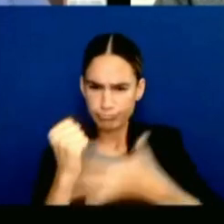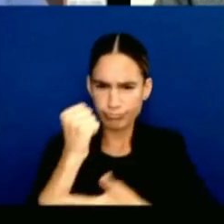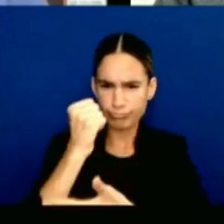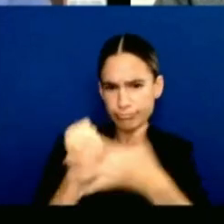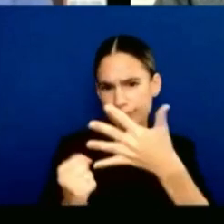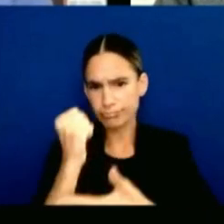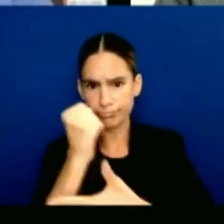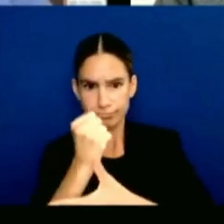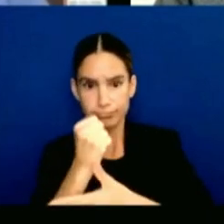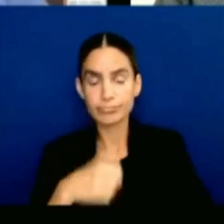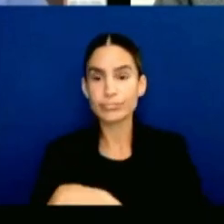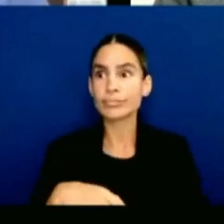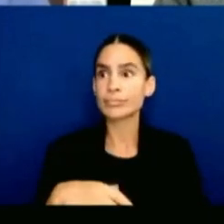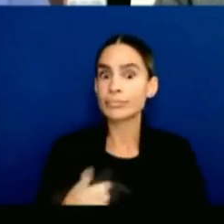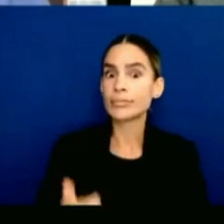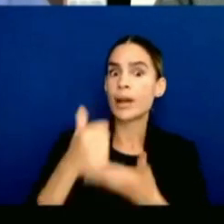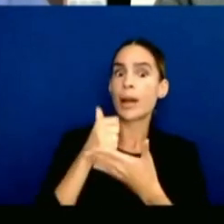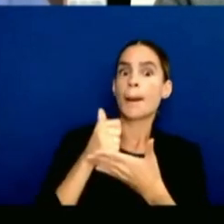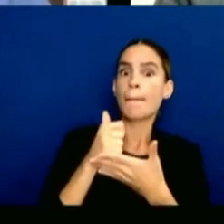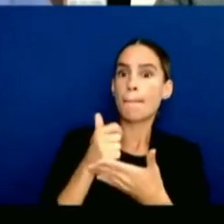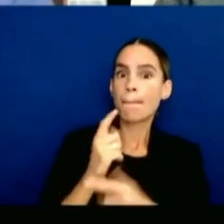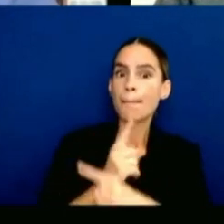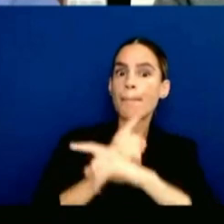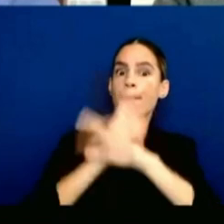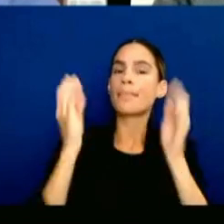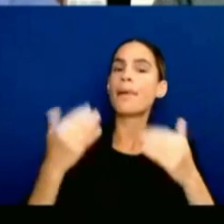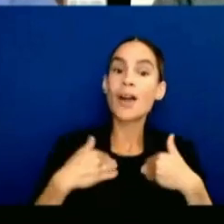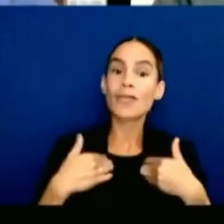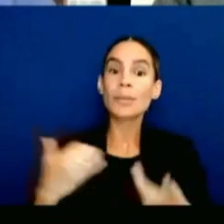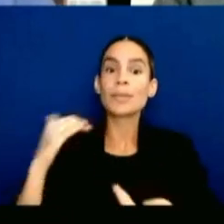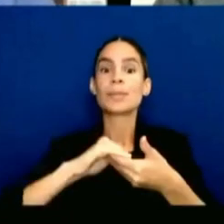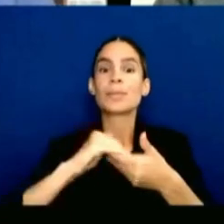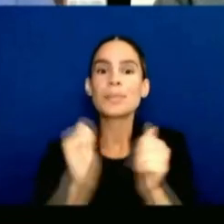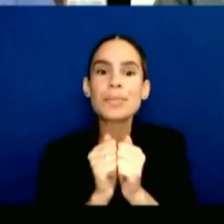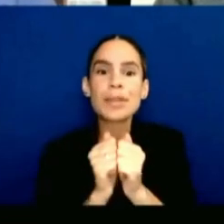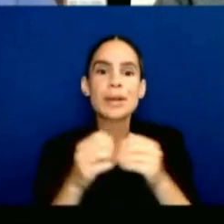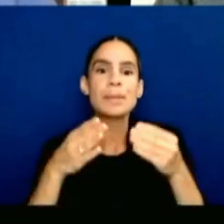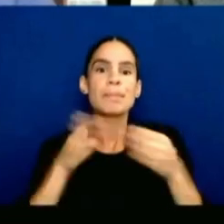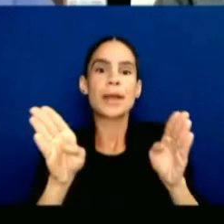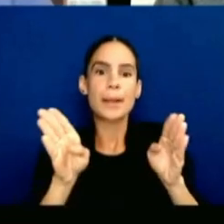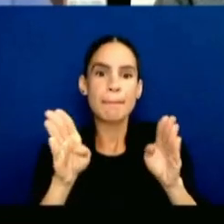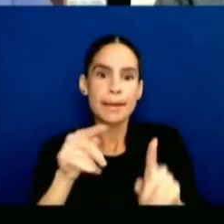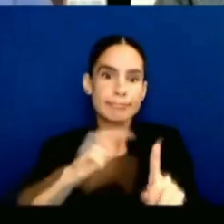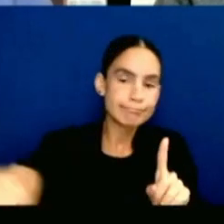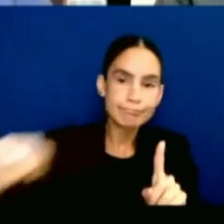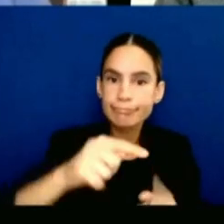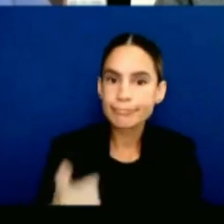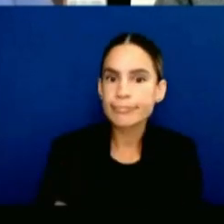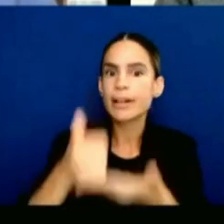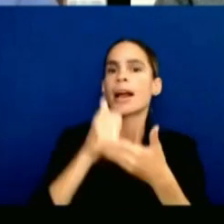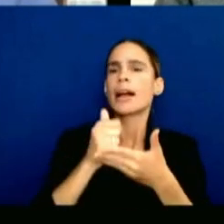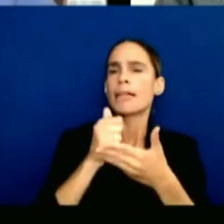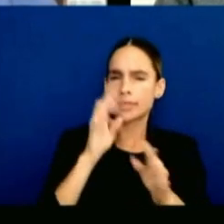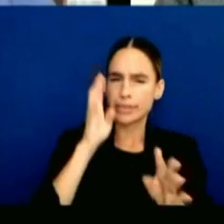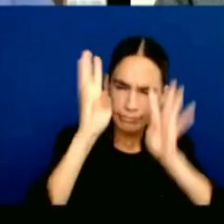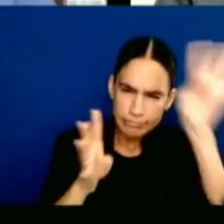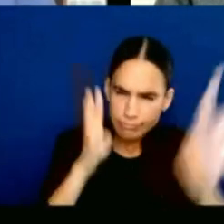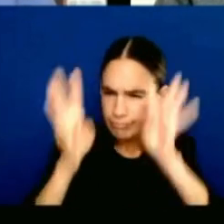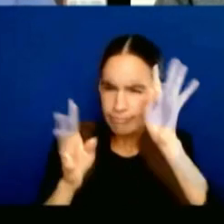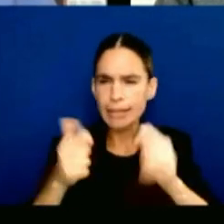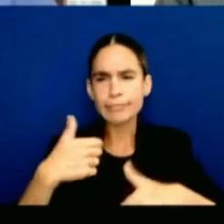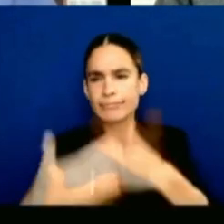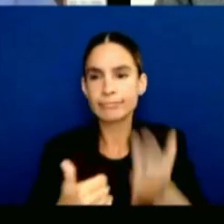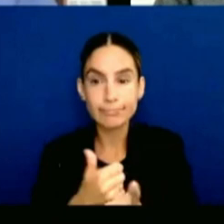called ACTIVE to kind of bring all those ideas together. Coming back to the vaccines, I keep getting asked, Tony, okay,